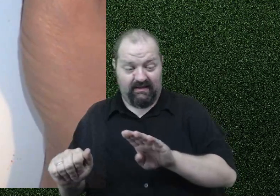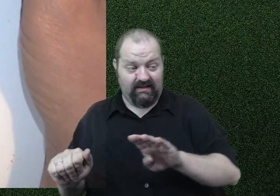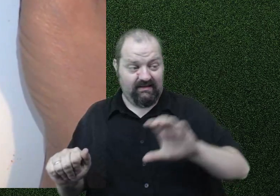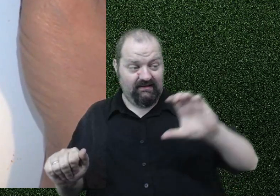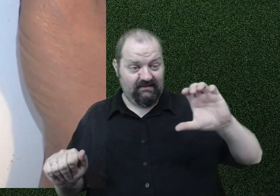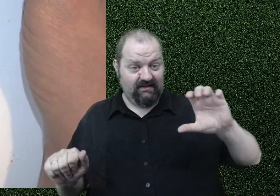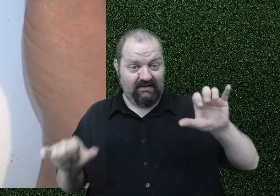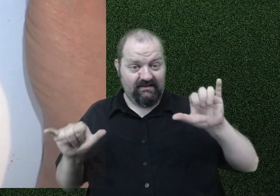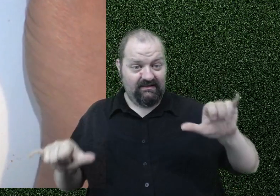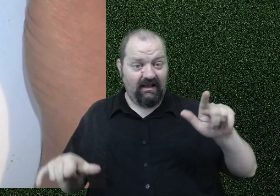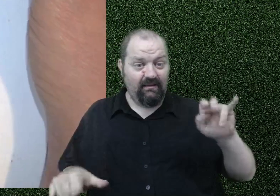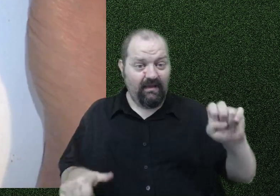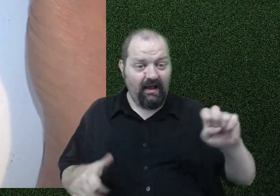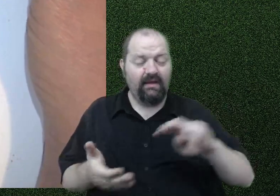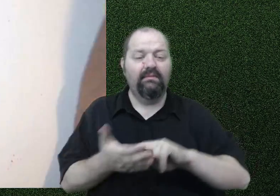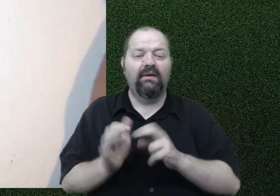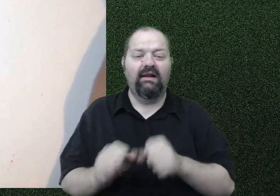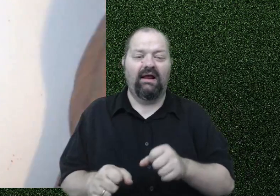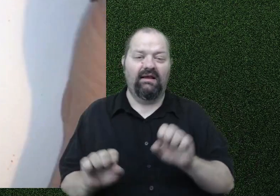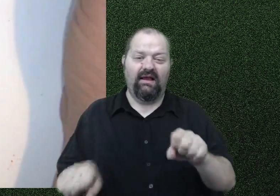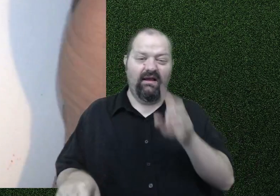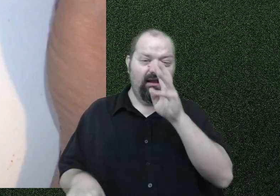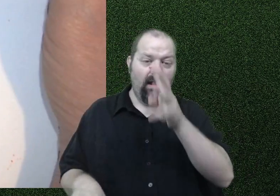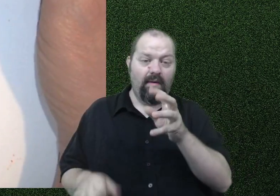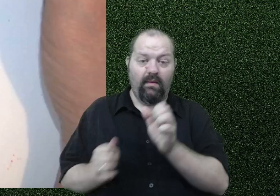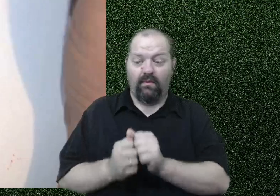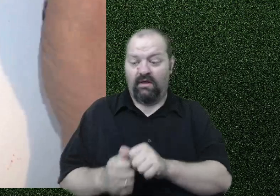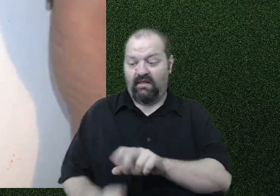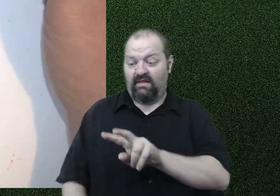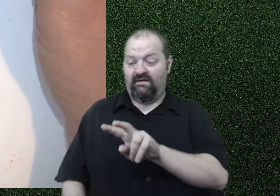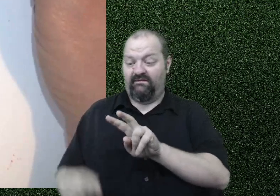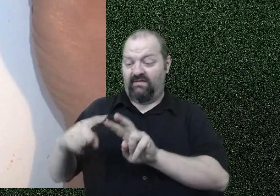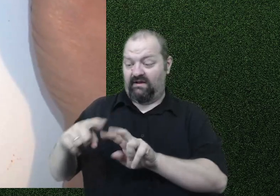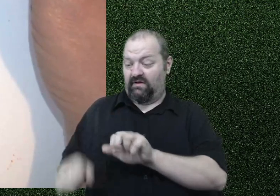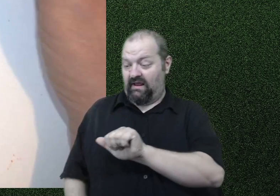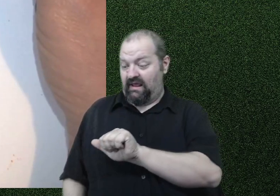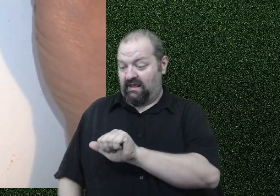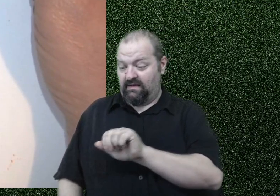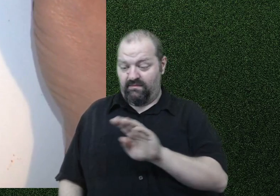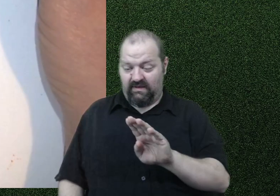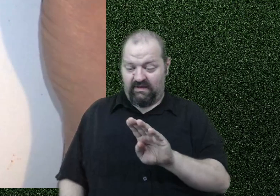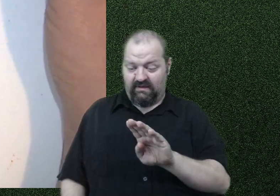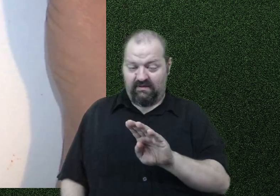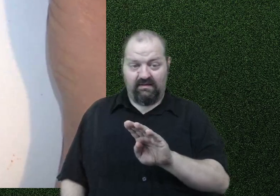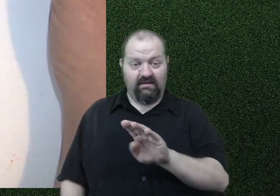same line, if I come up with a vector AB and then I come up with the vector AC,